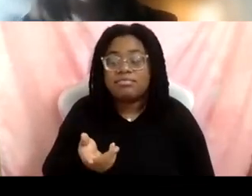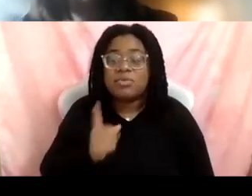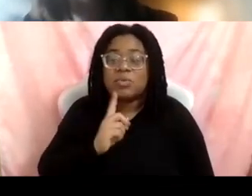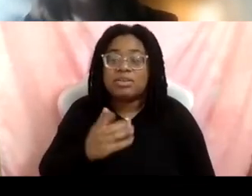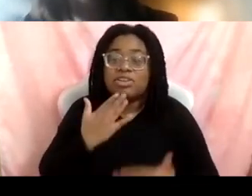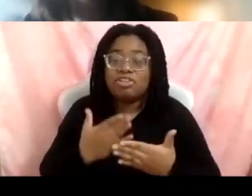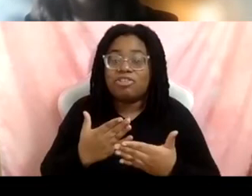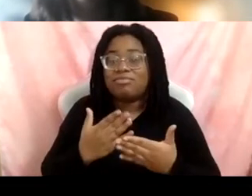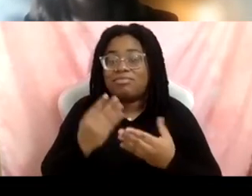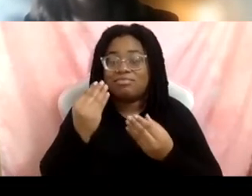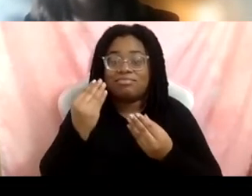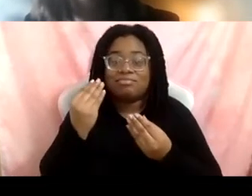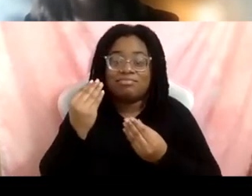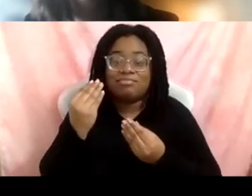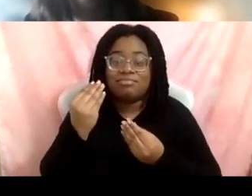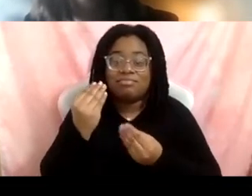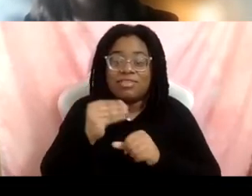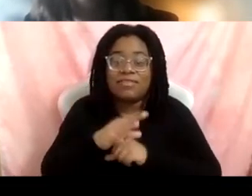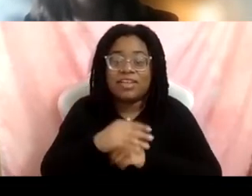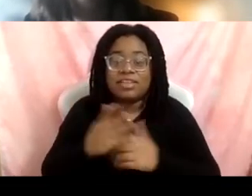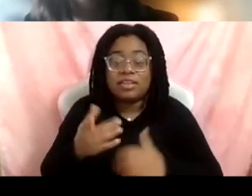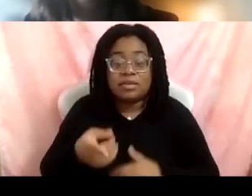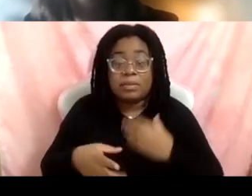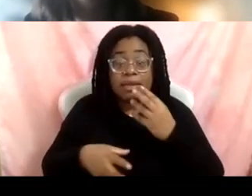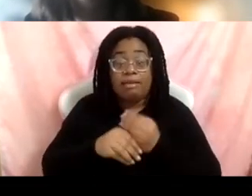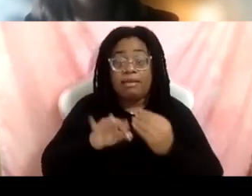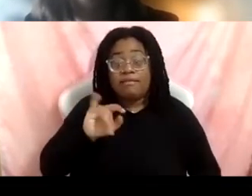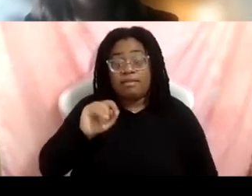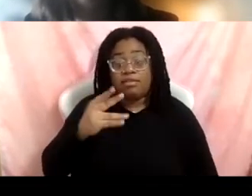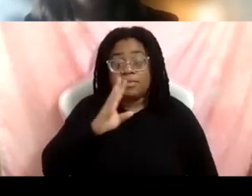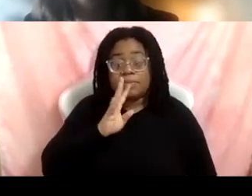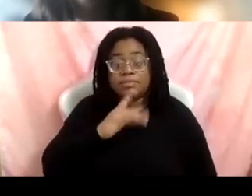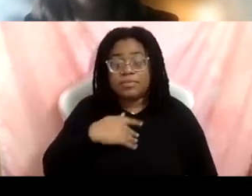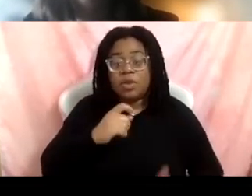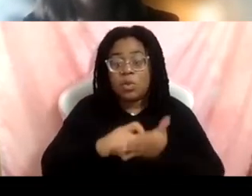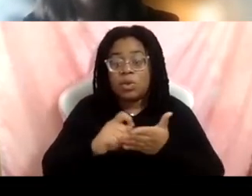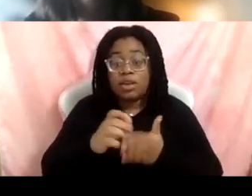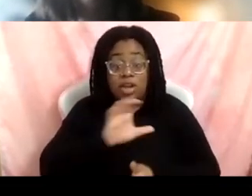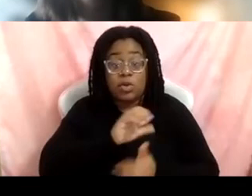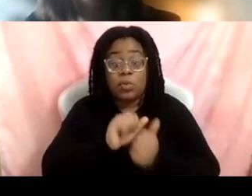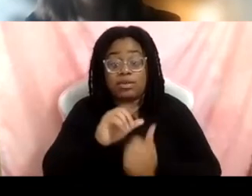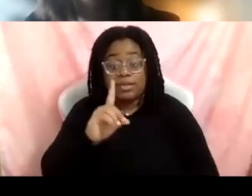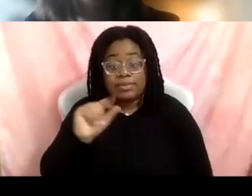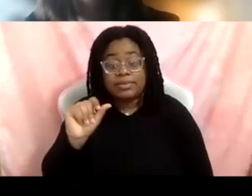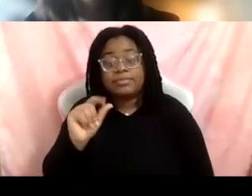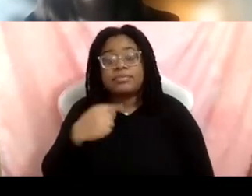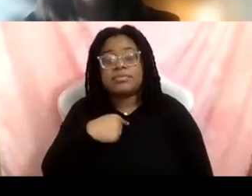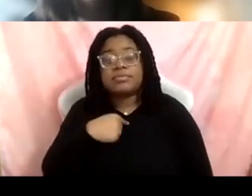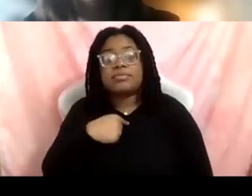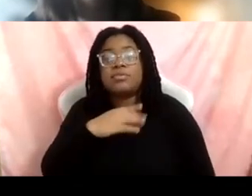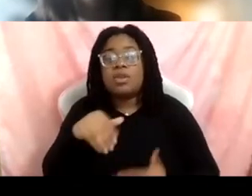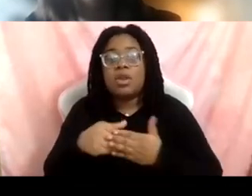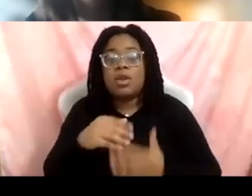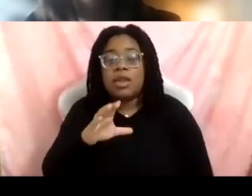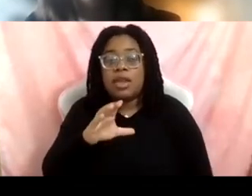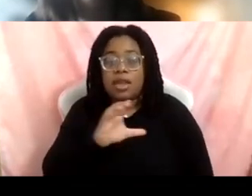advice here. I Let's just wanted to say see. one more thing about writing characters with disability, because all my characters